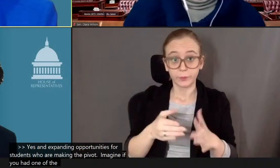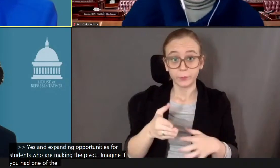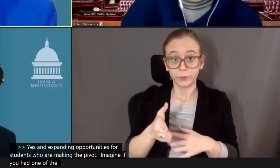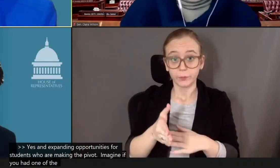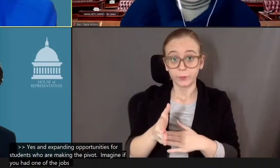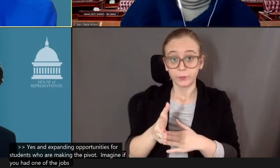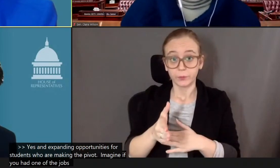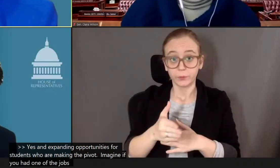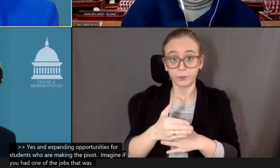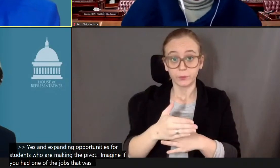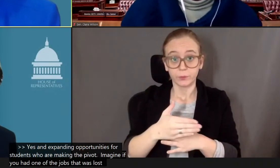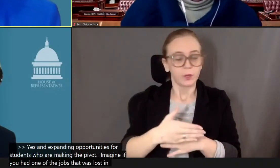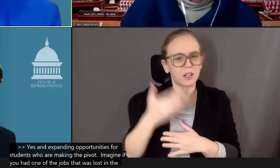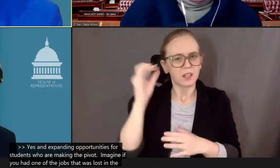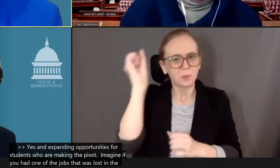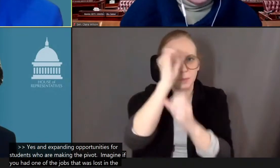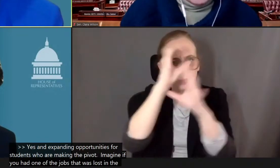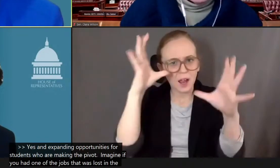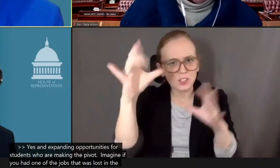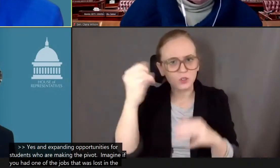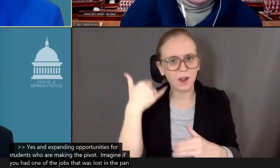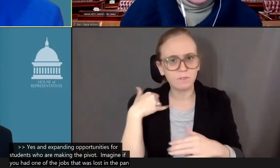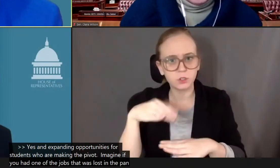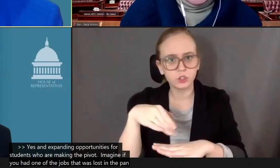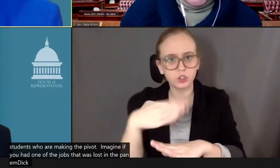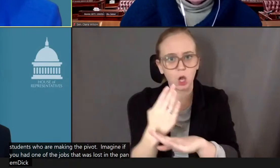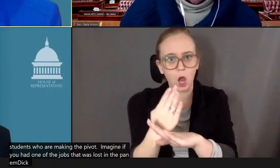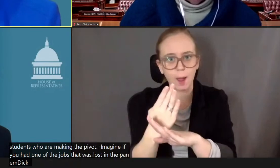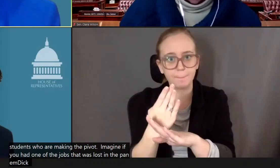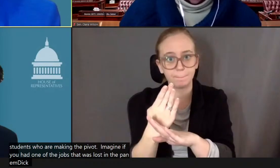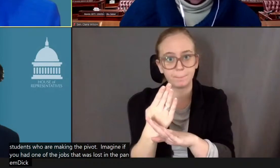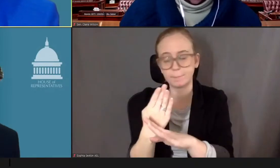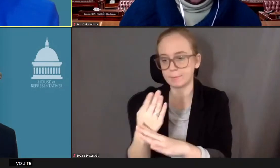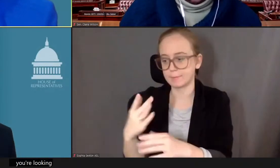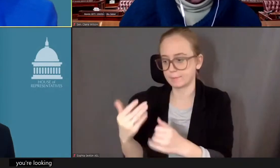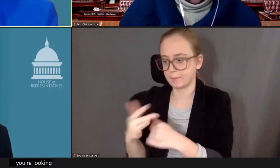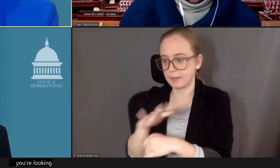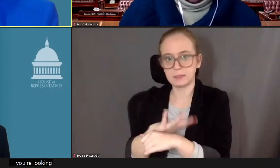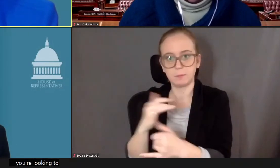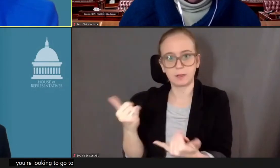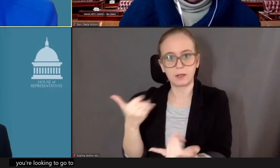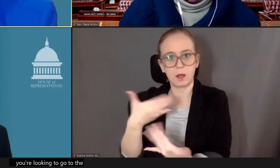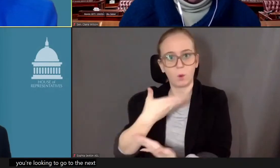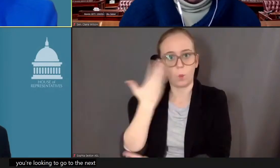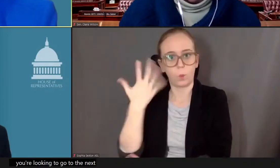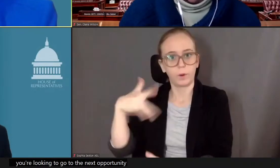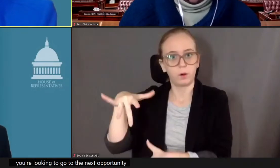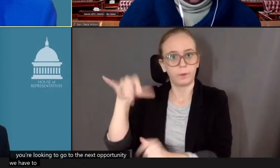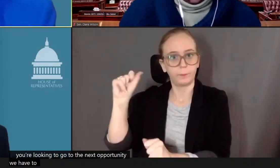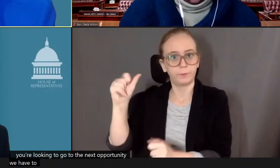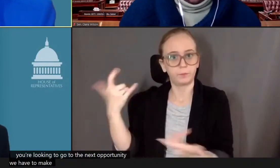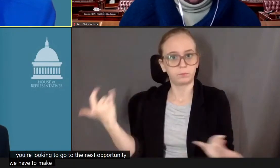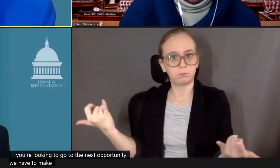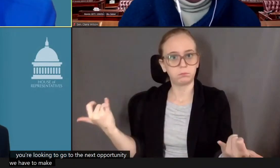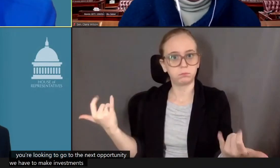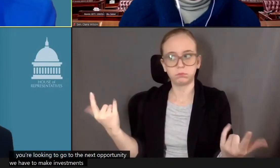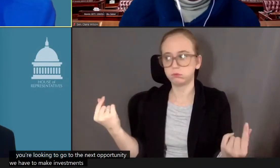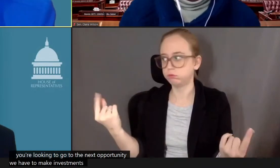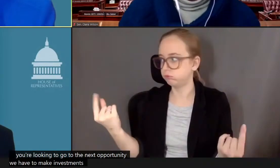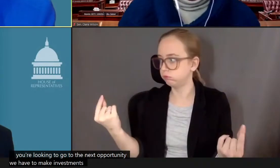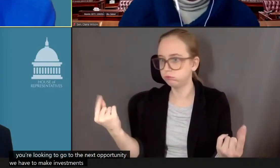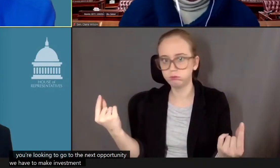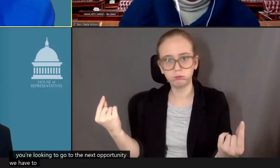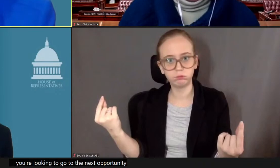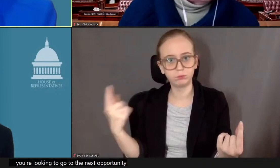and you're looking to go to the next opportunity. We have to make investments in our colleges, our technical schools,